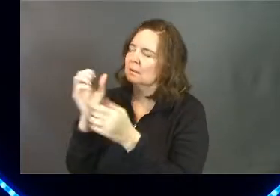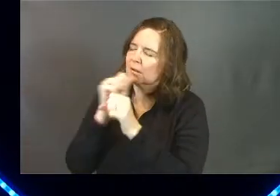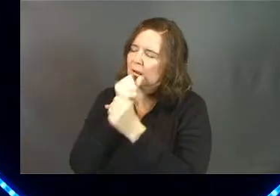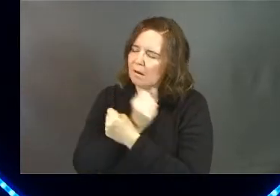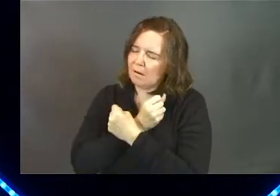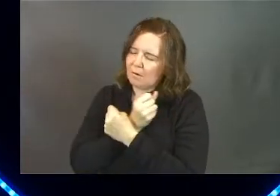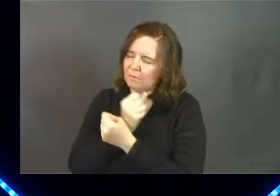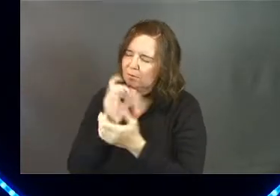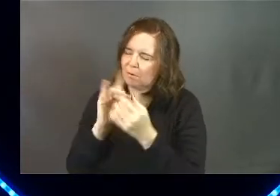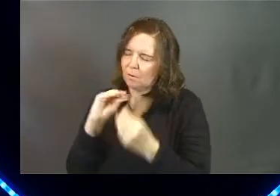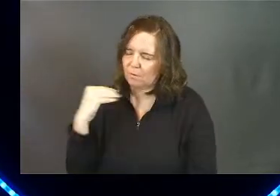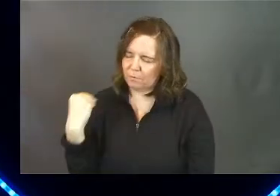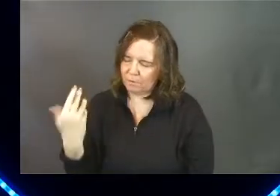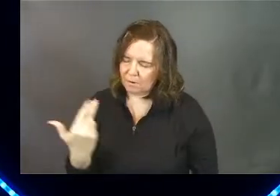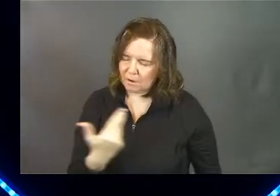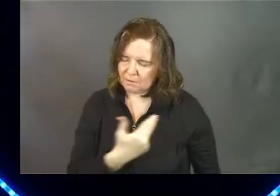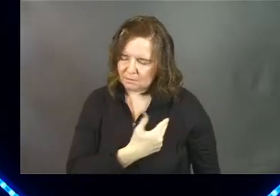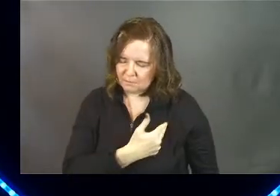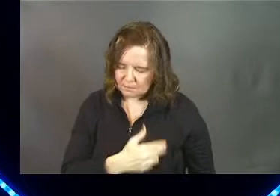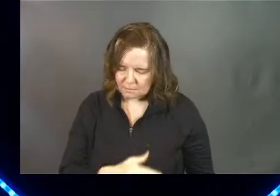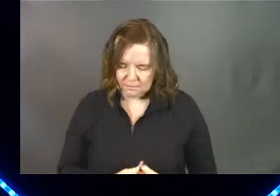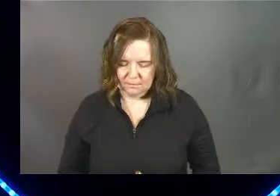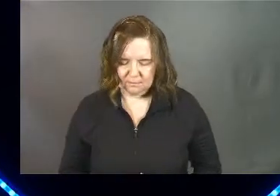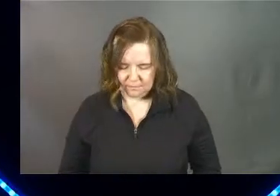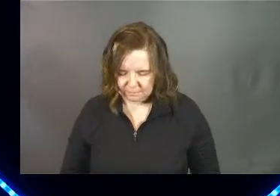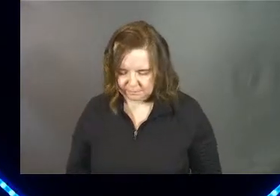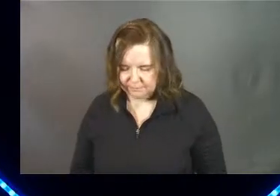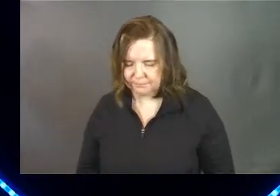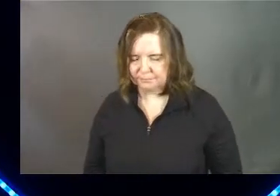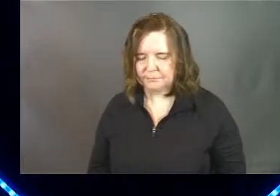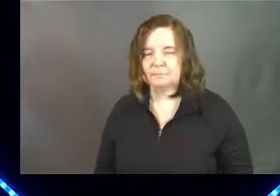is love over us.